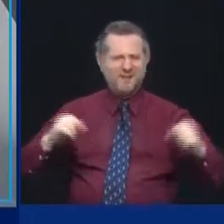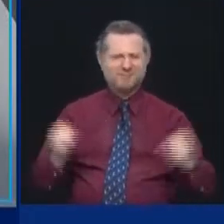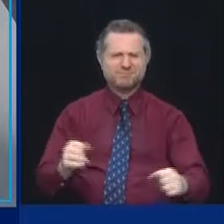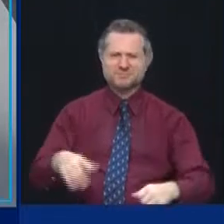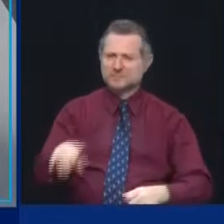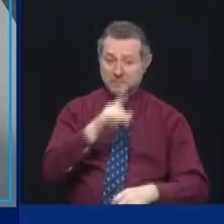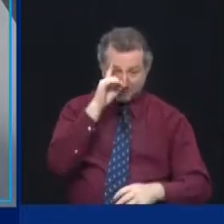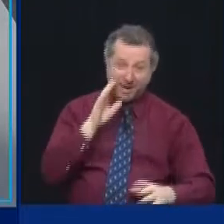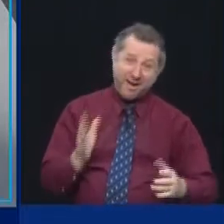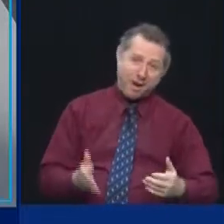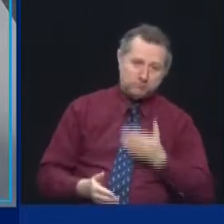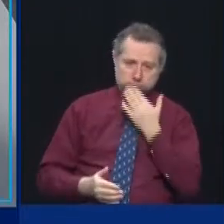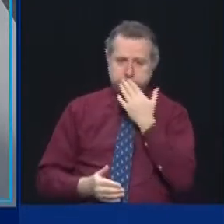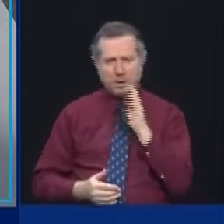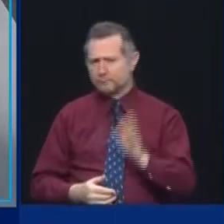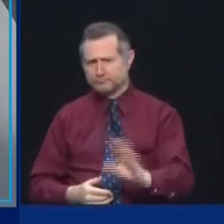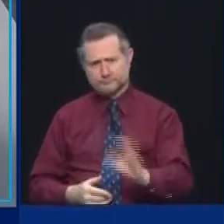and what we do.